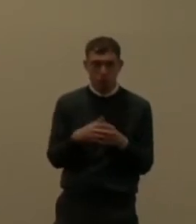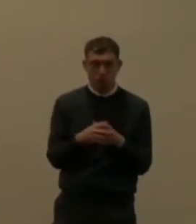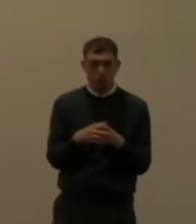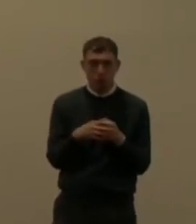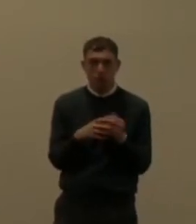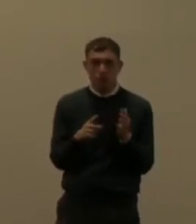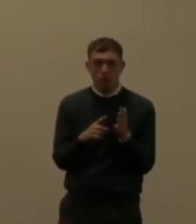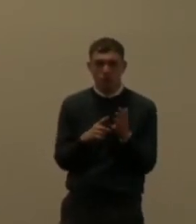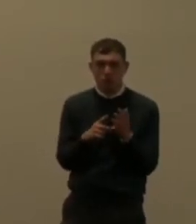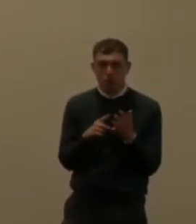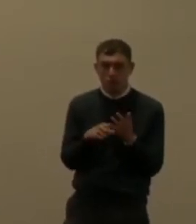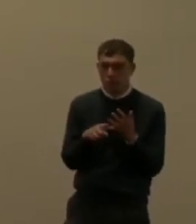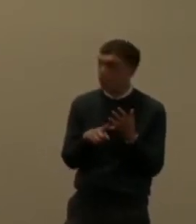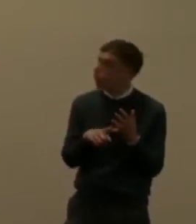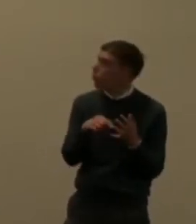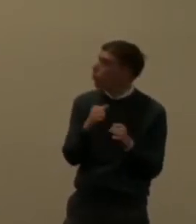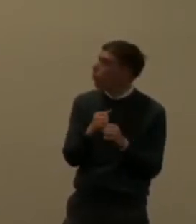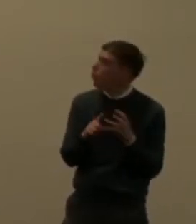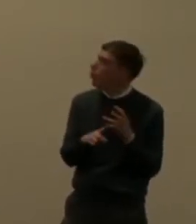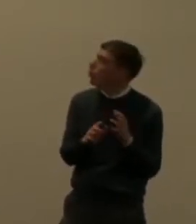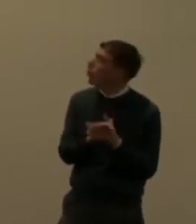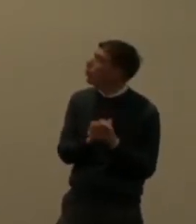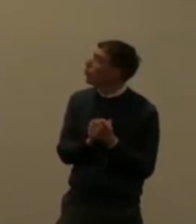also to run my